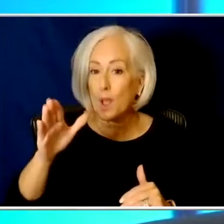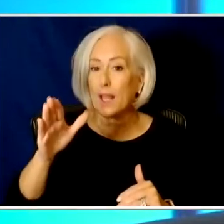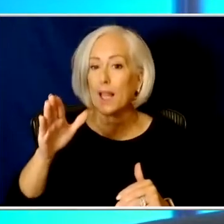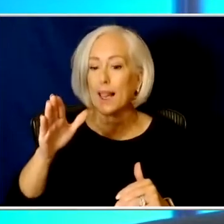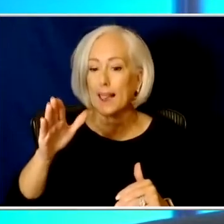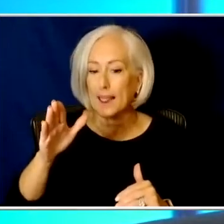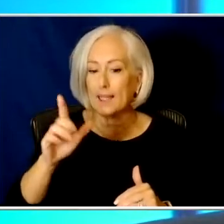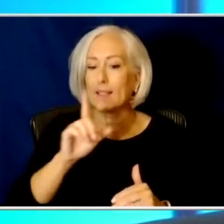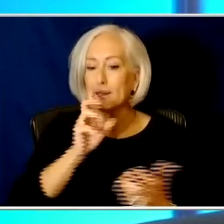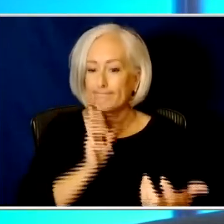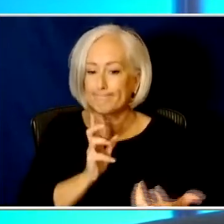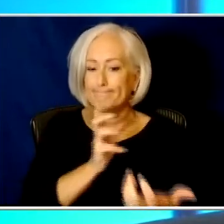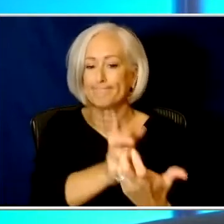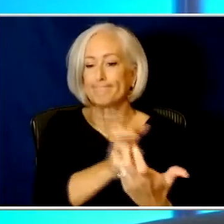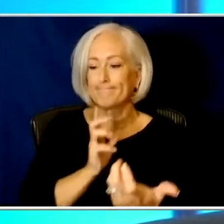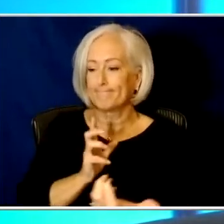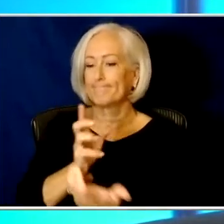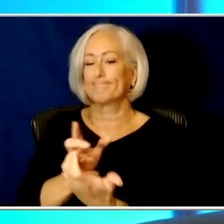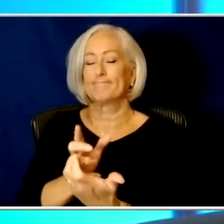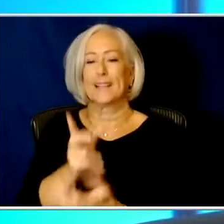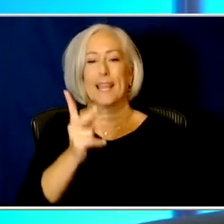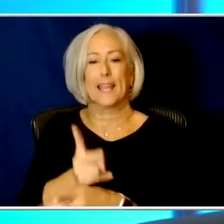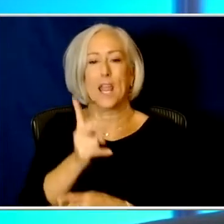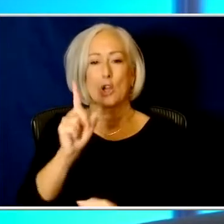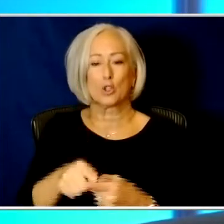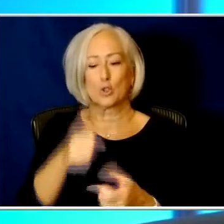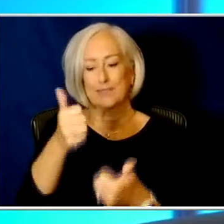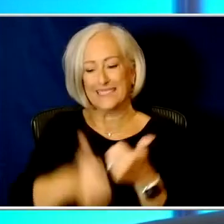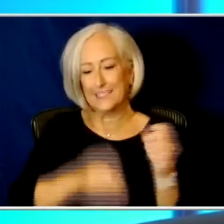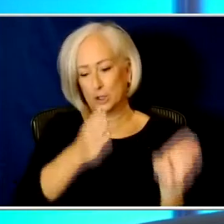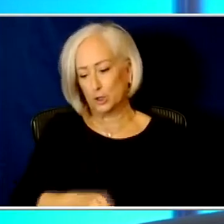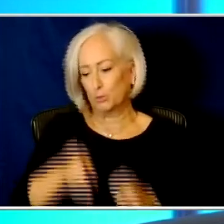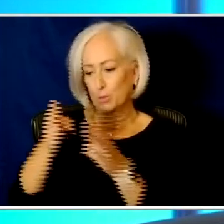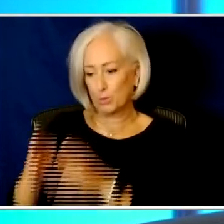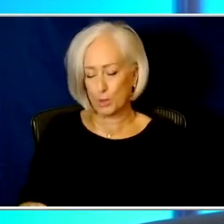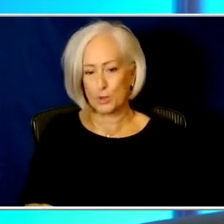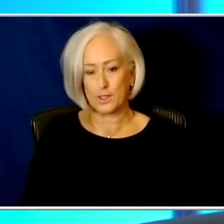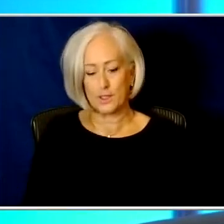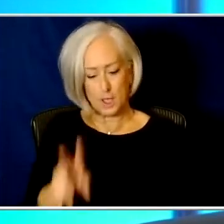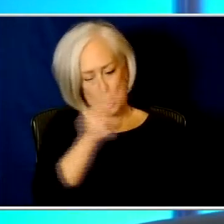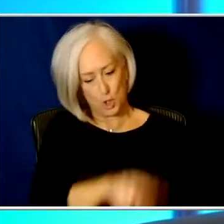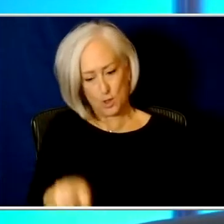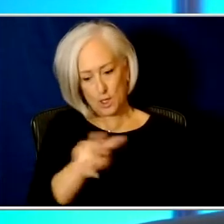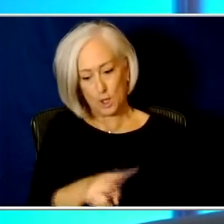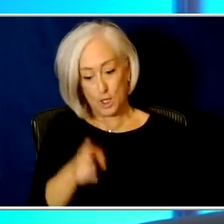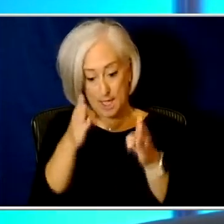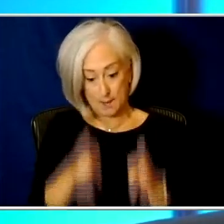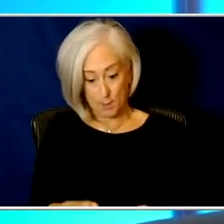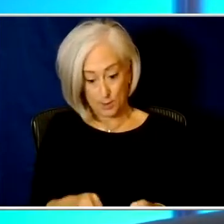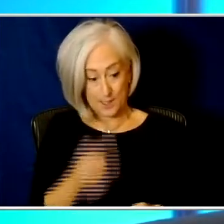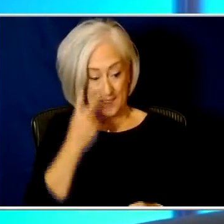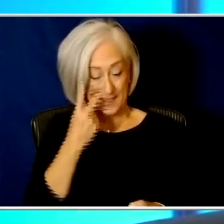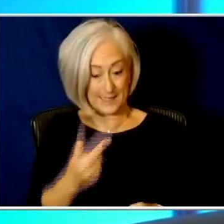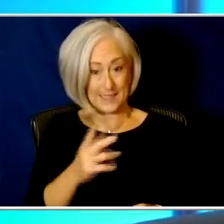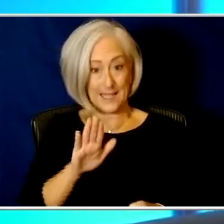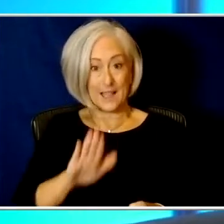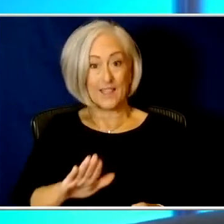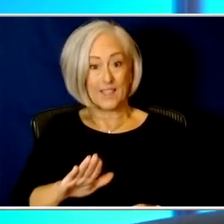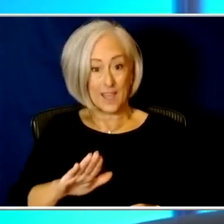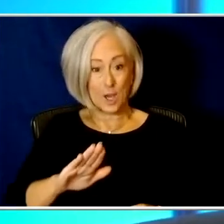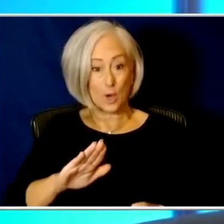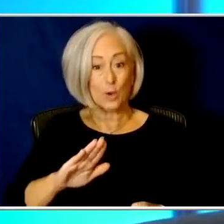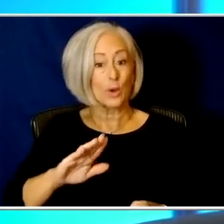like the whole field of genetic treatment and genetic diagnosis in cancer has exploded. You know, just a little while ago, we had